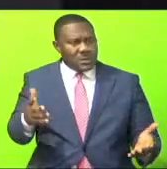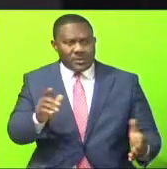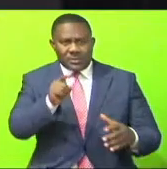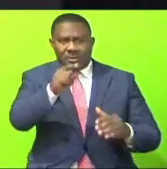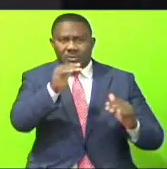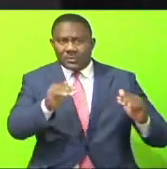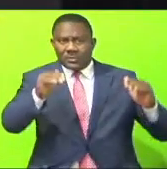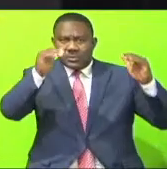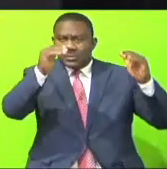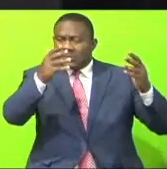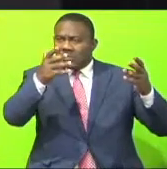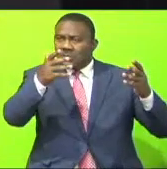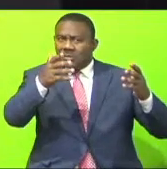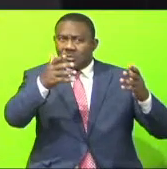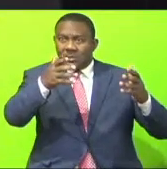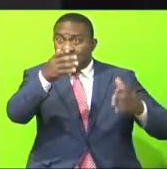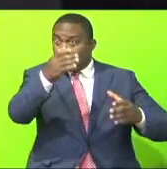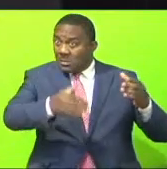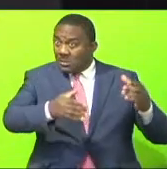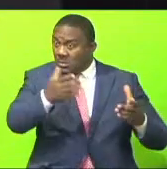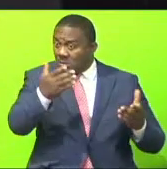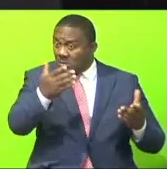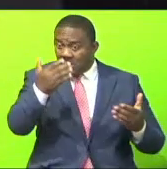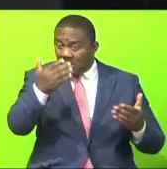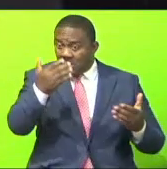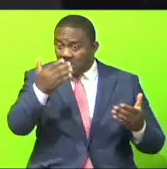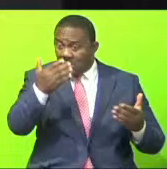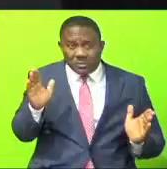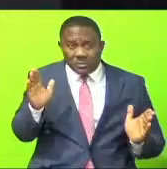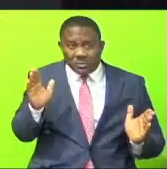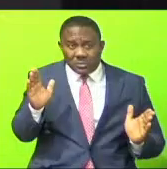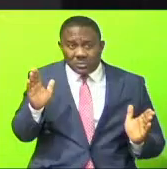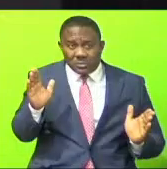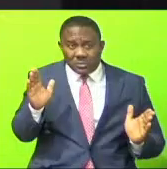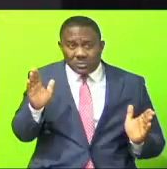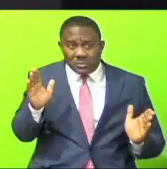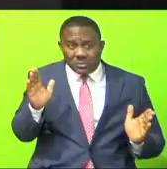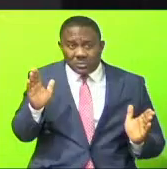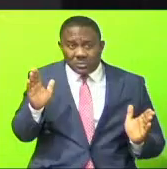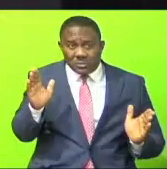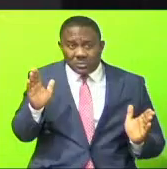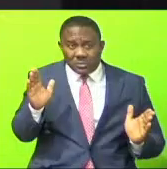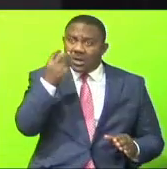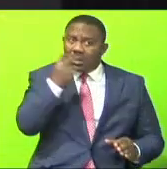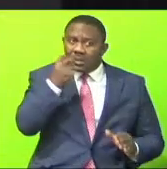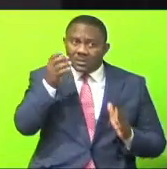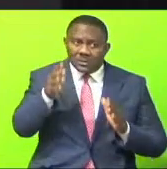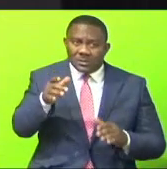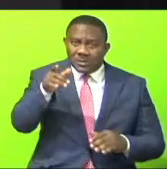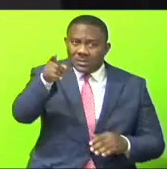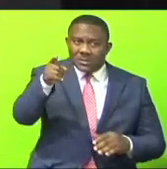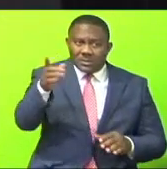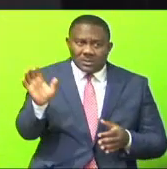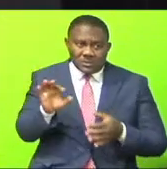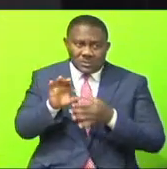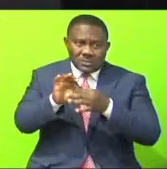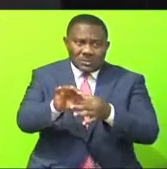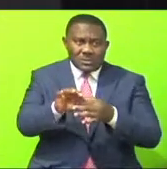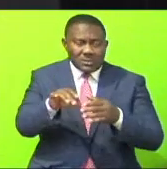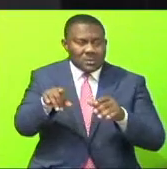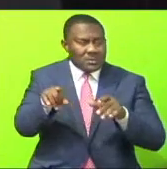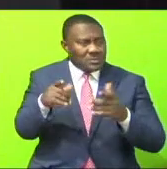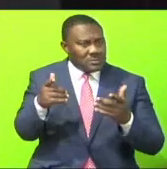the suit, with the greatest of respect, the Right Honorable Speaker is joined as a party. And